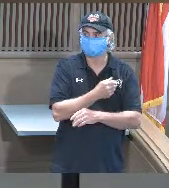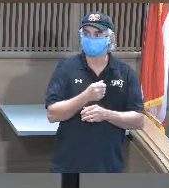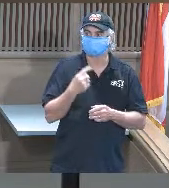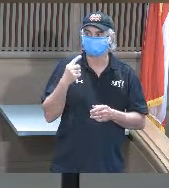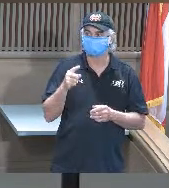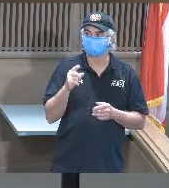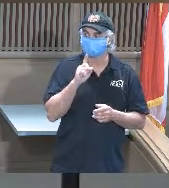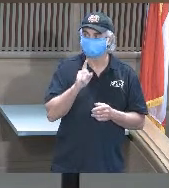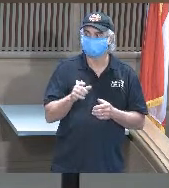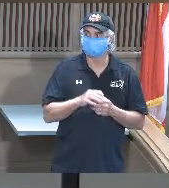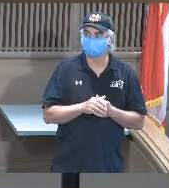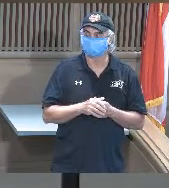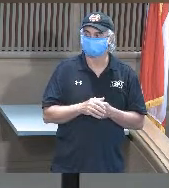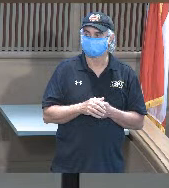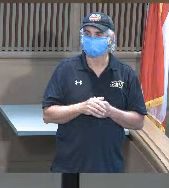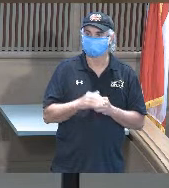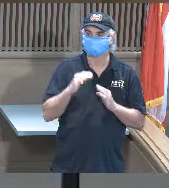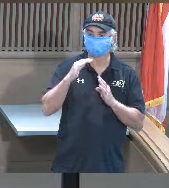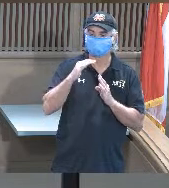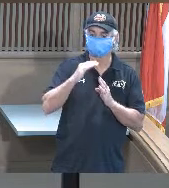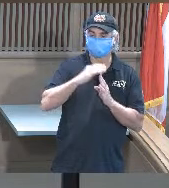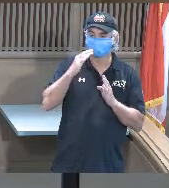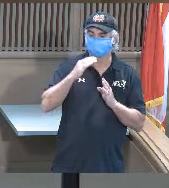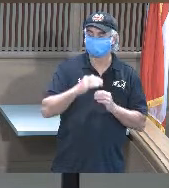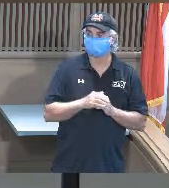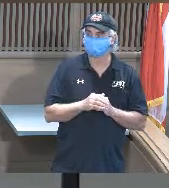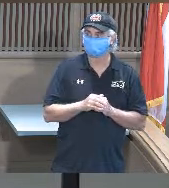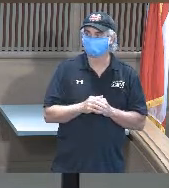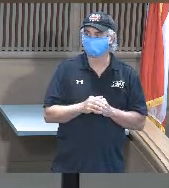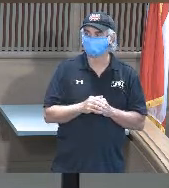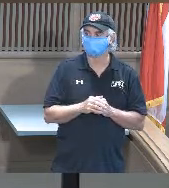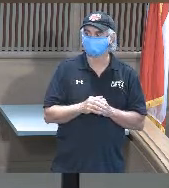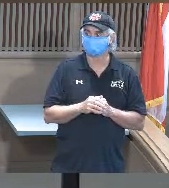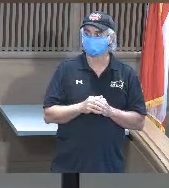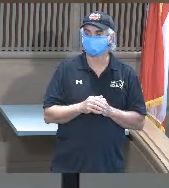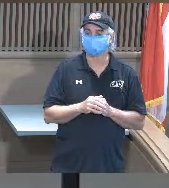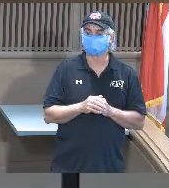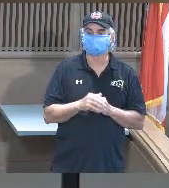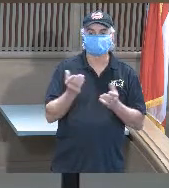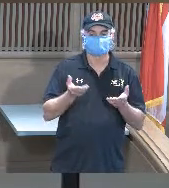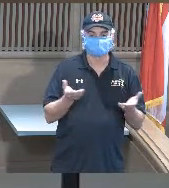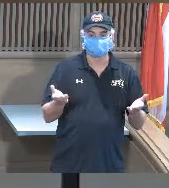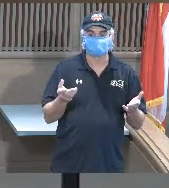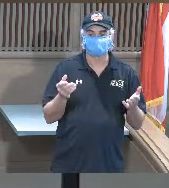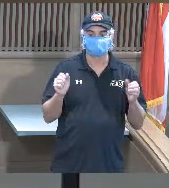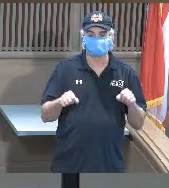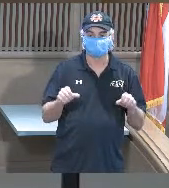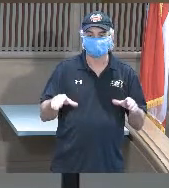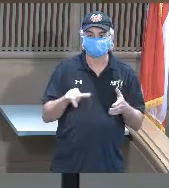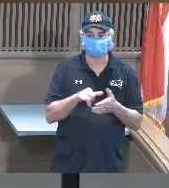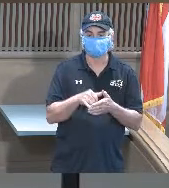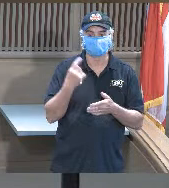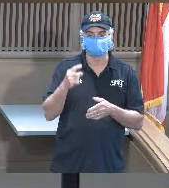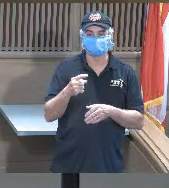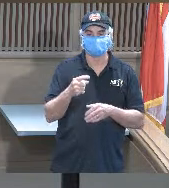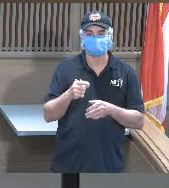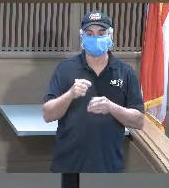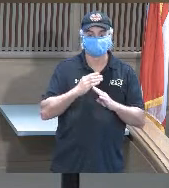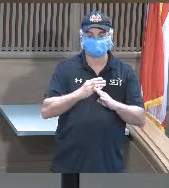far the top individual thing that we can do to protect ourselves from COVID